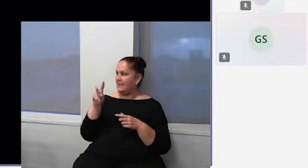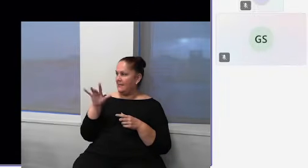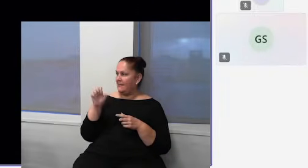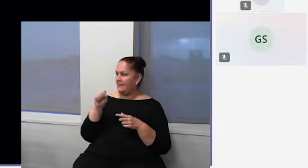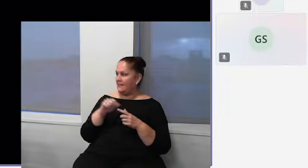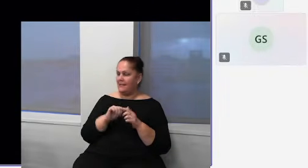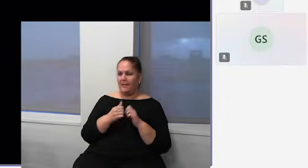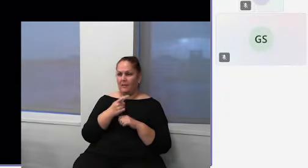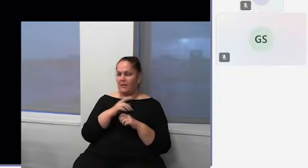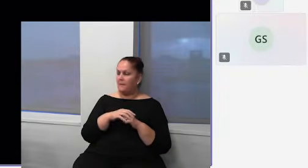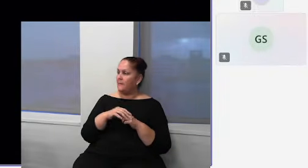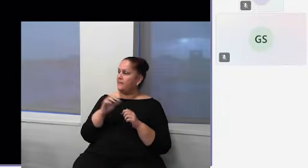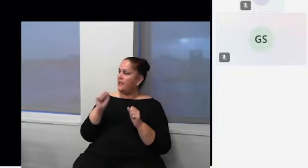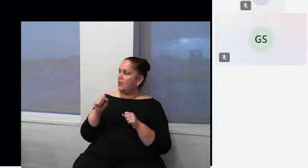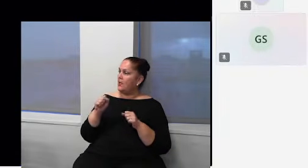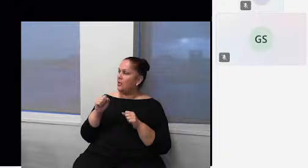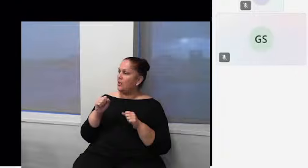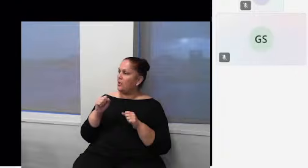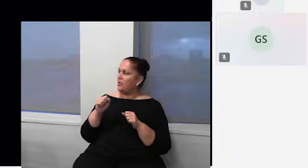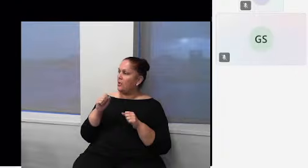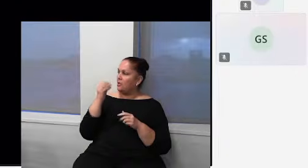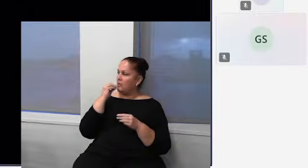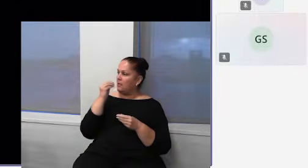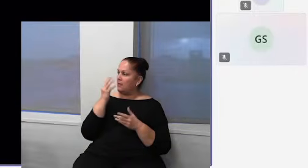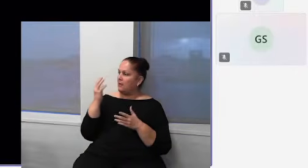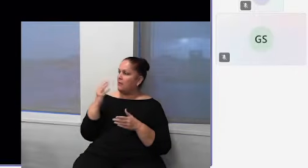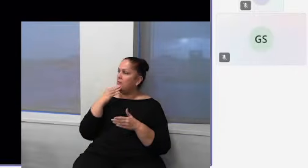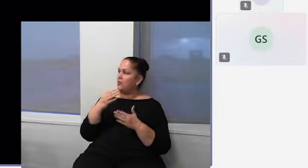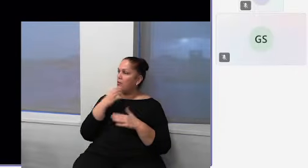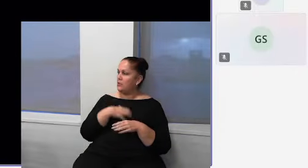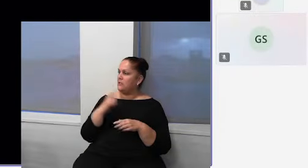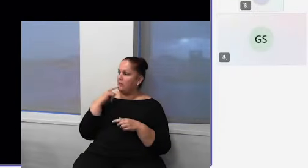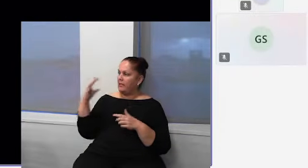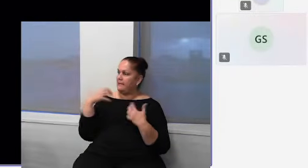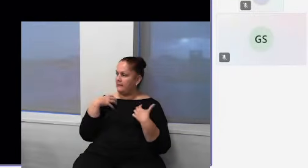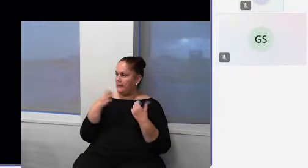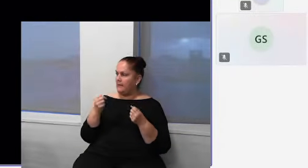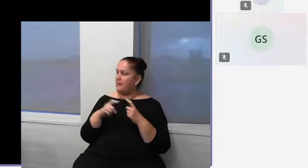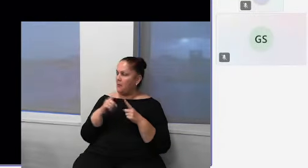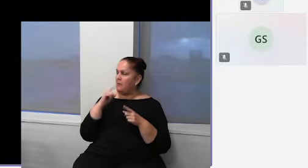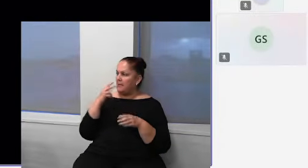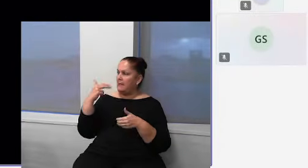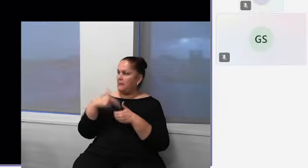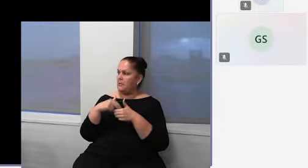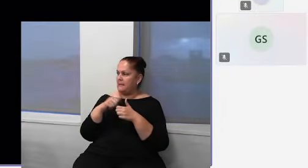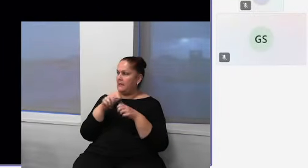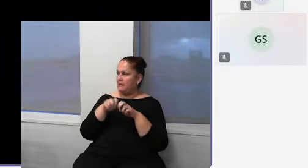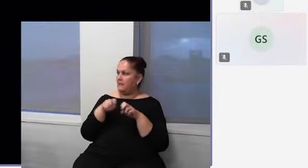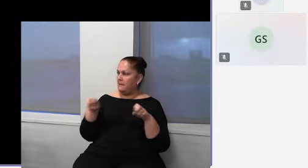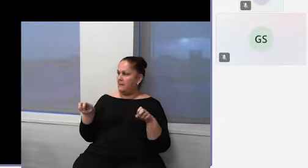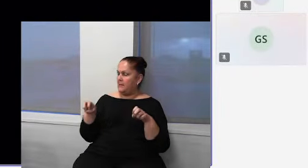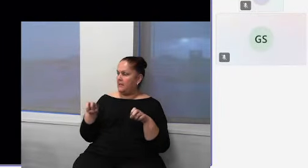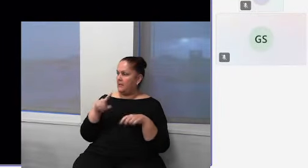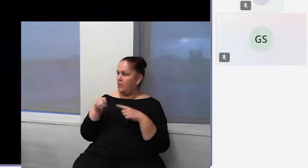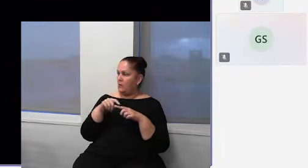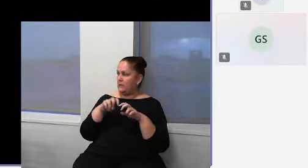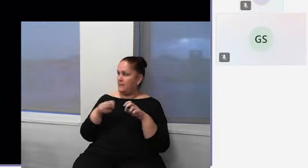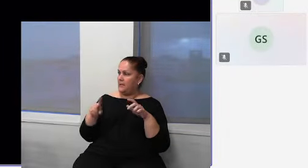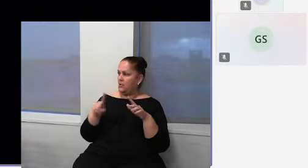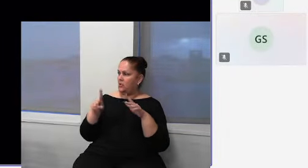Mr. Nieves. And so you can pass that on for good wishes for his health, and but he will participate in the